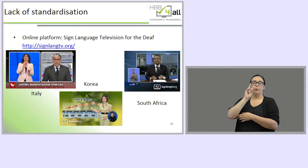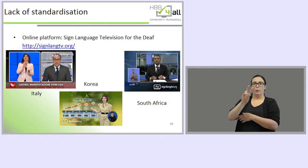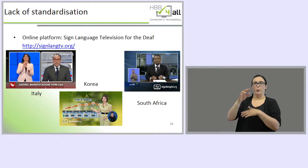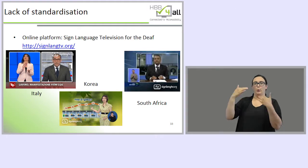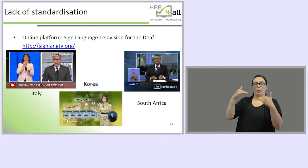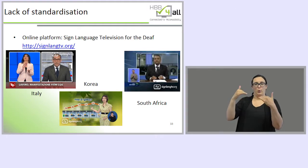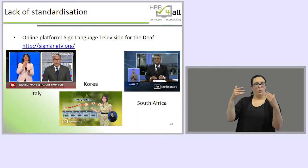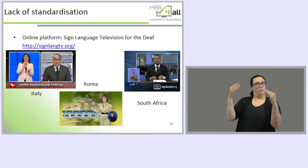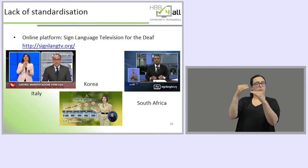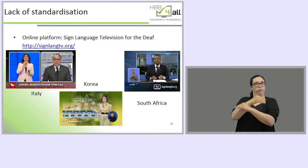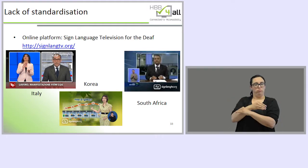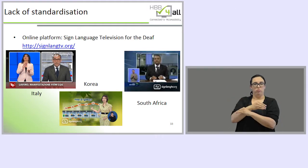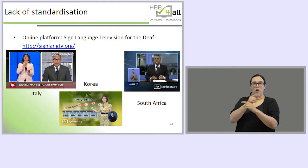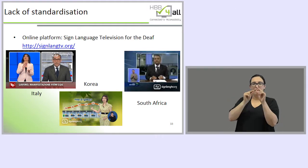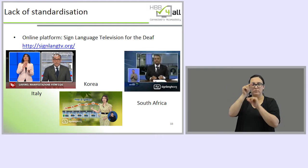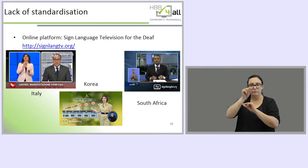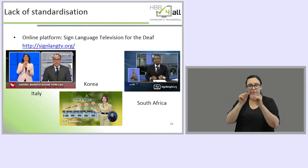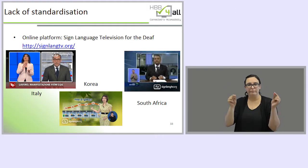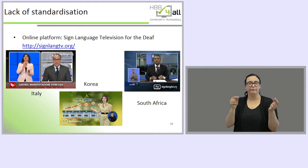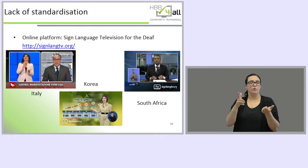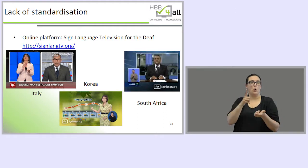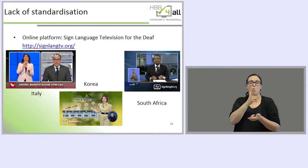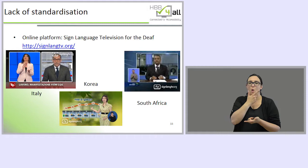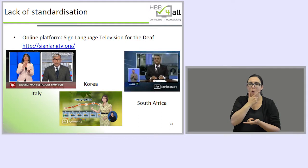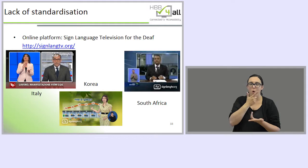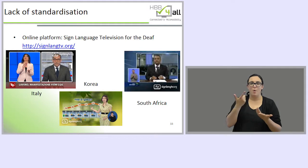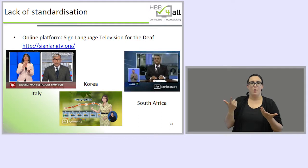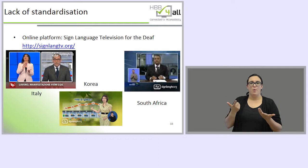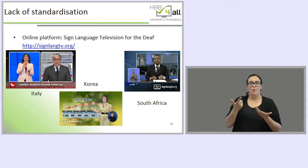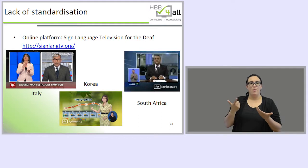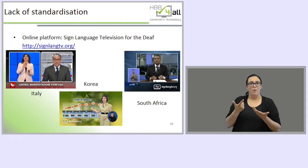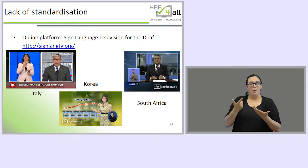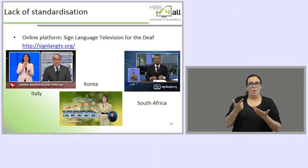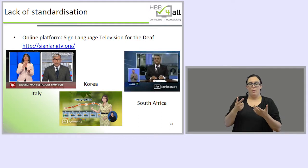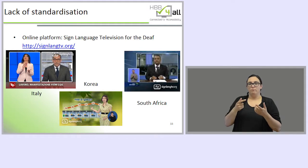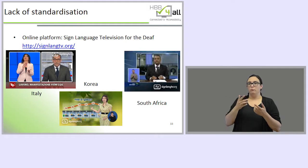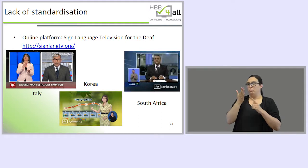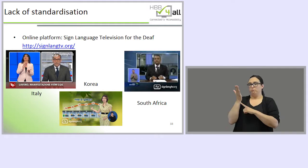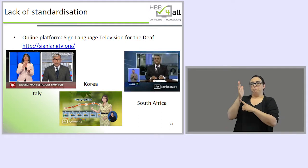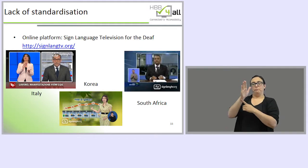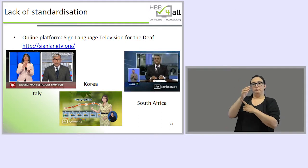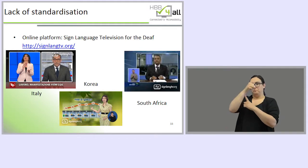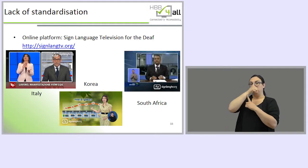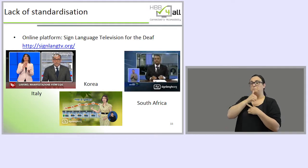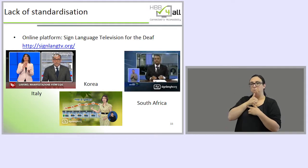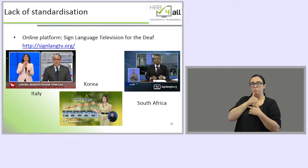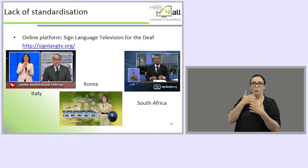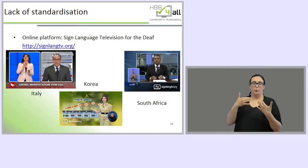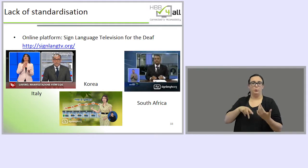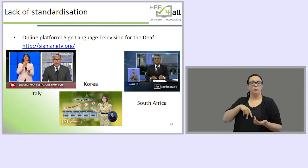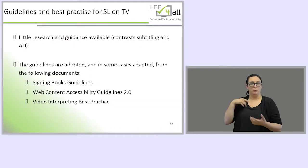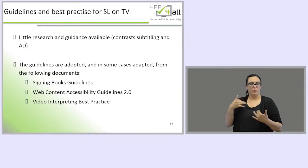wide differences in size, colors, and presentation in